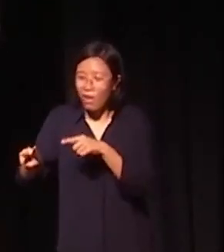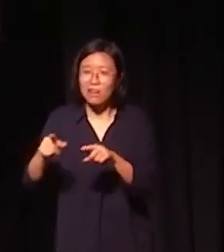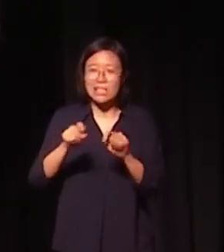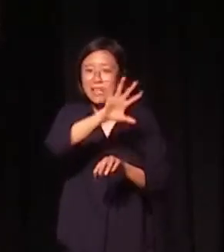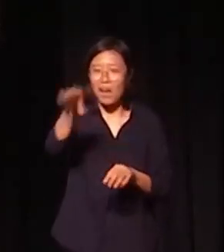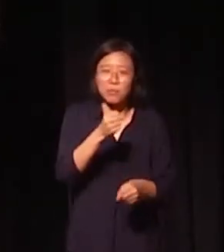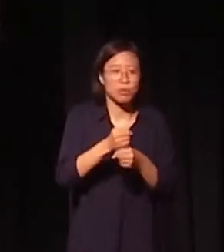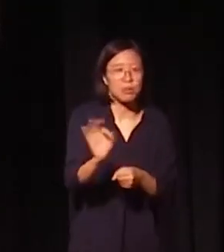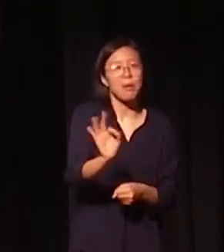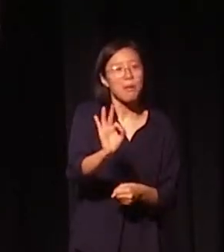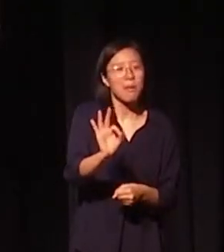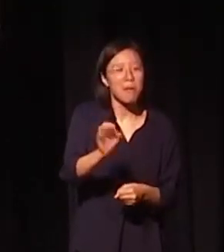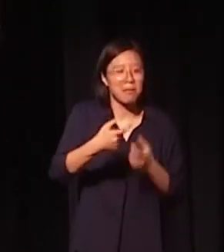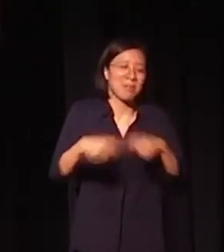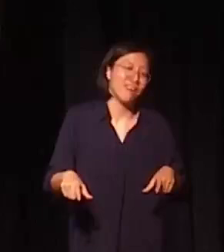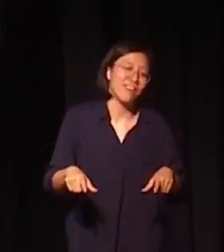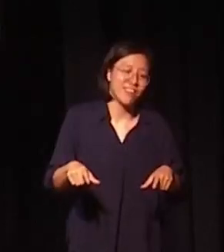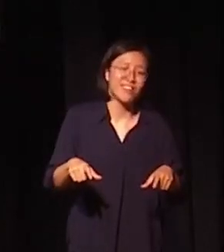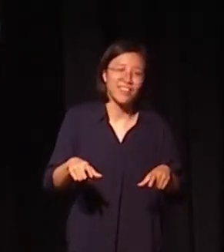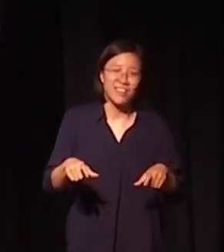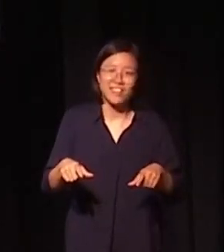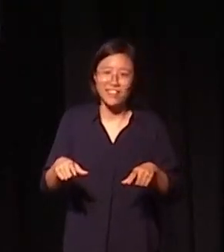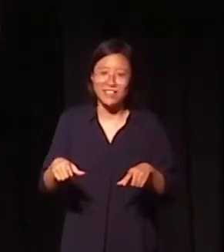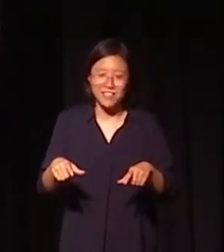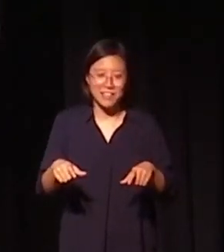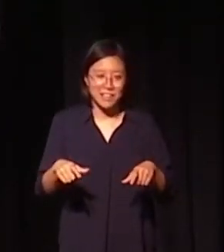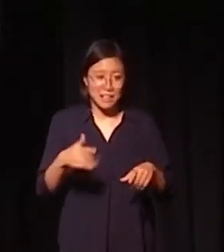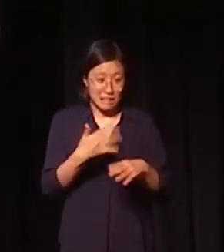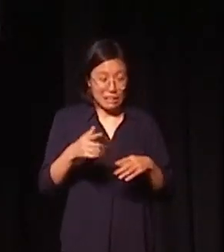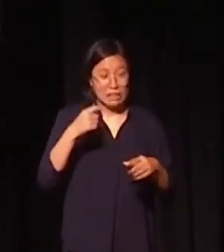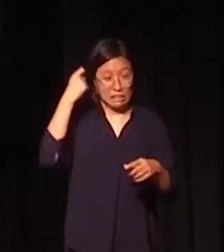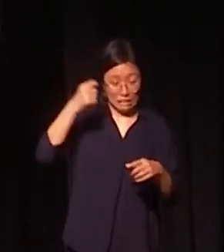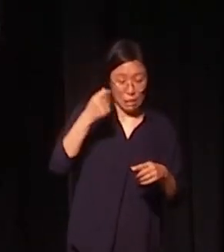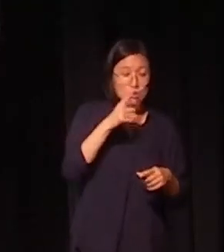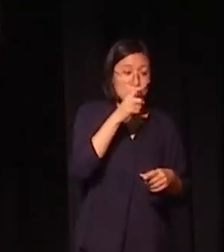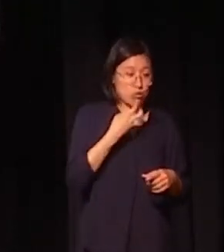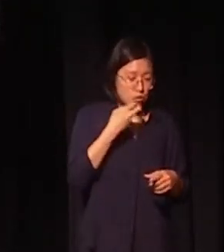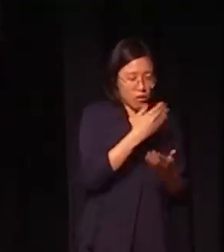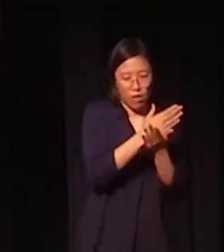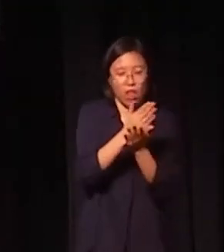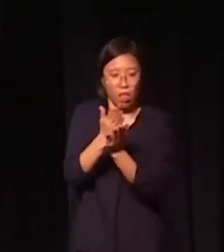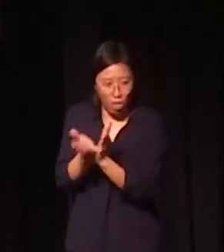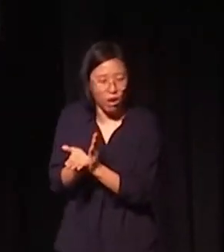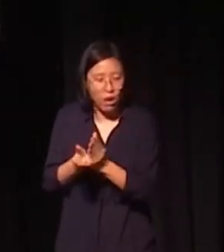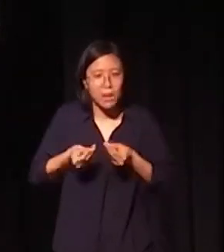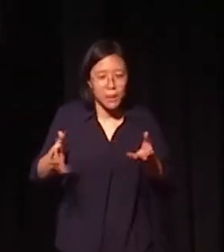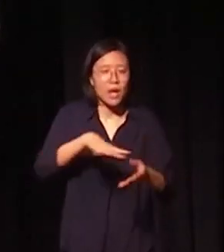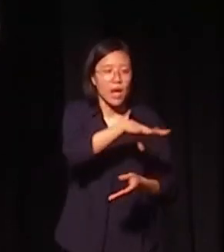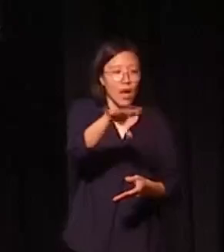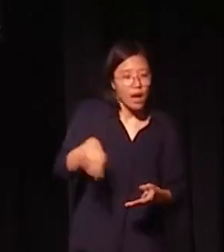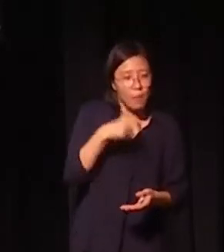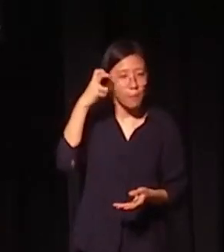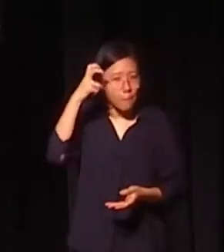we obviously value the fact that we live in a multilingual society, that different languages provides richness to our